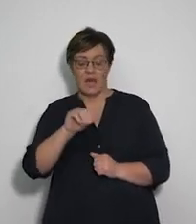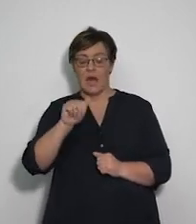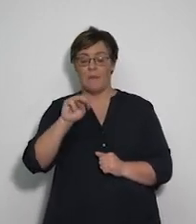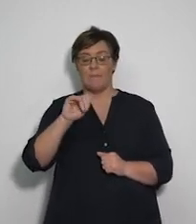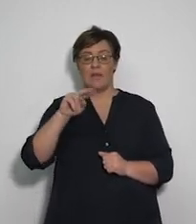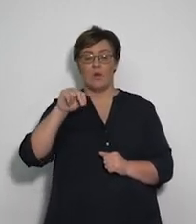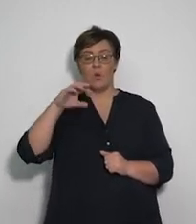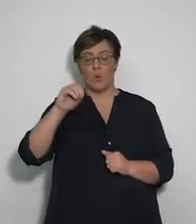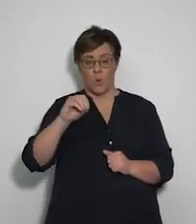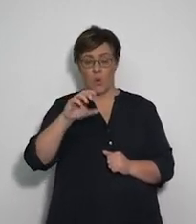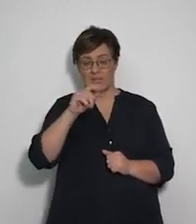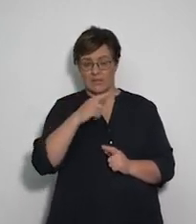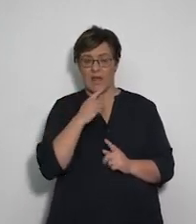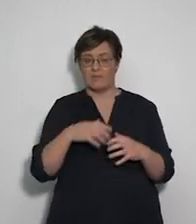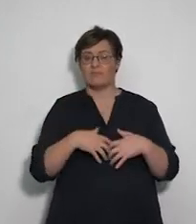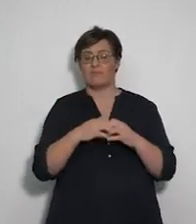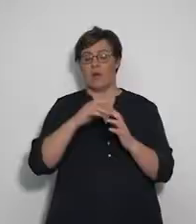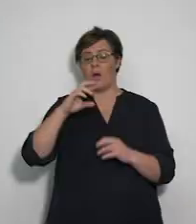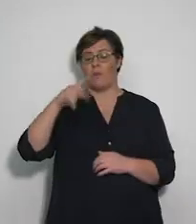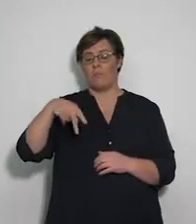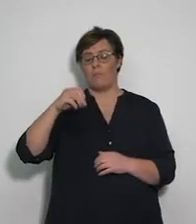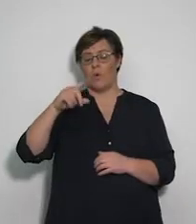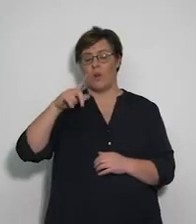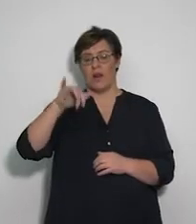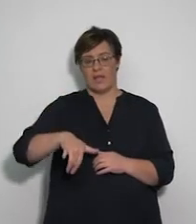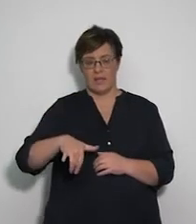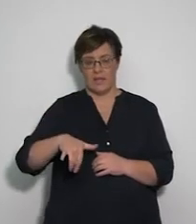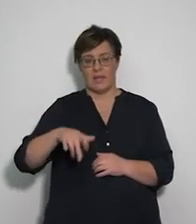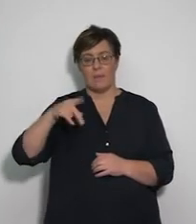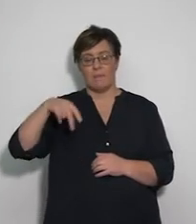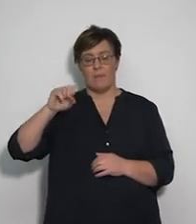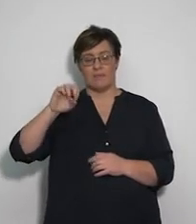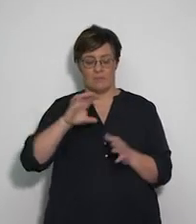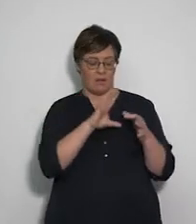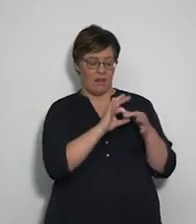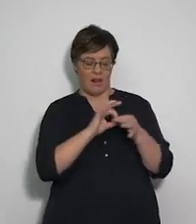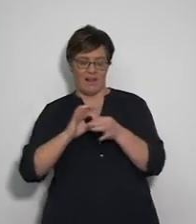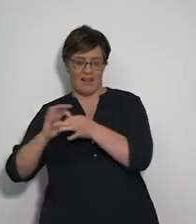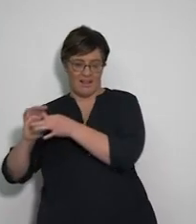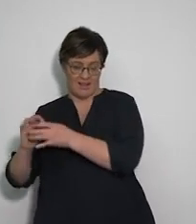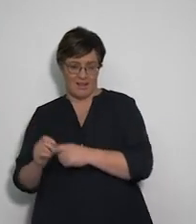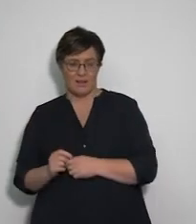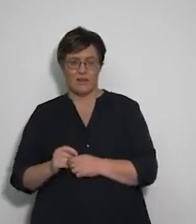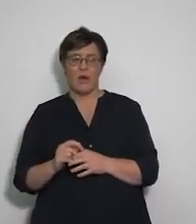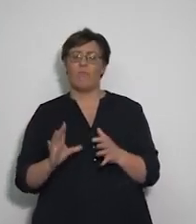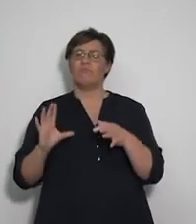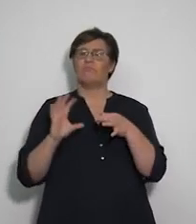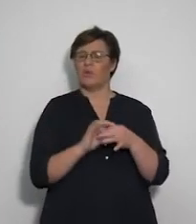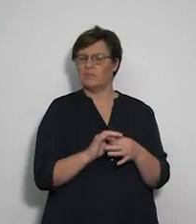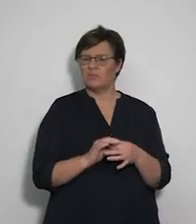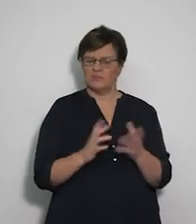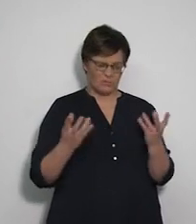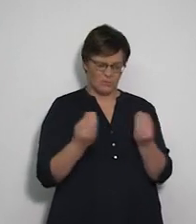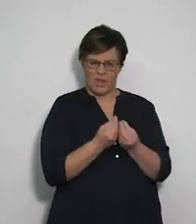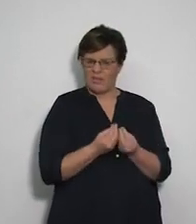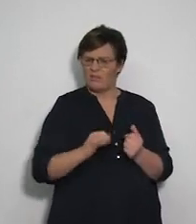acids put together form a polypeptide, meaning a chain of amino acids. Often we ask, what are the bonds that hold these building